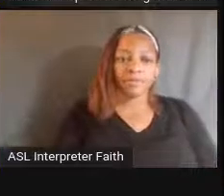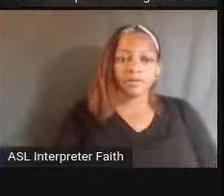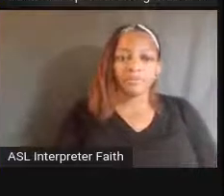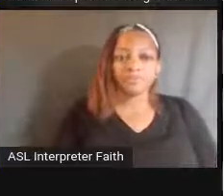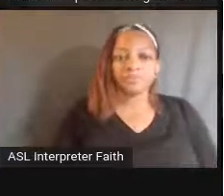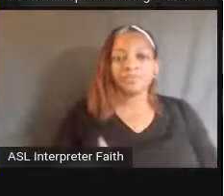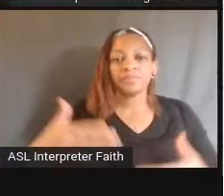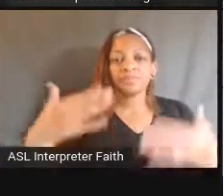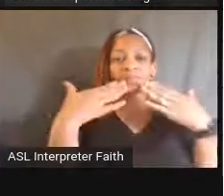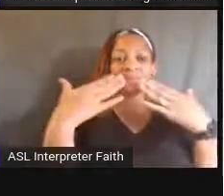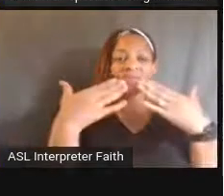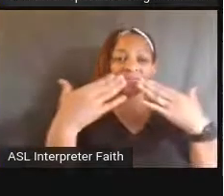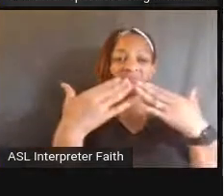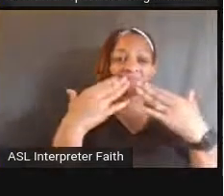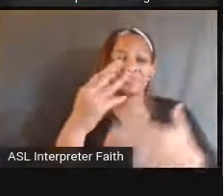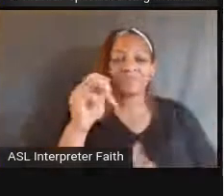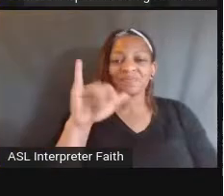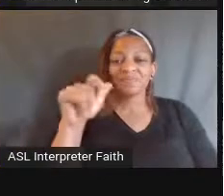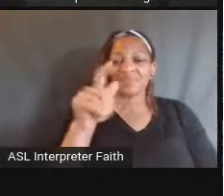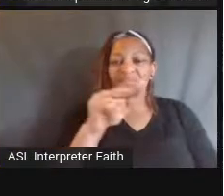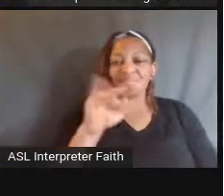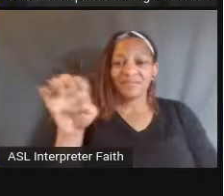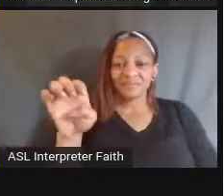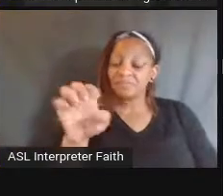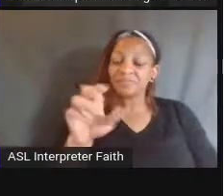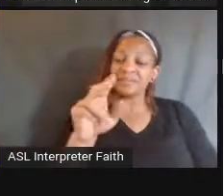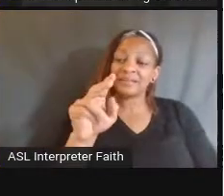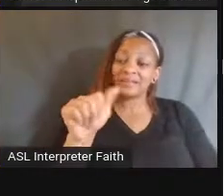Thank you, Marianne.